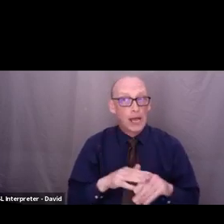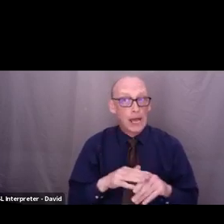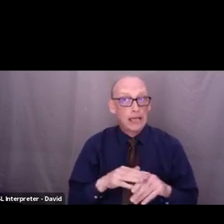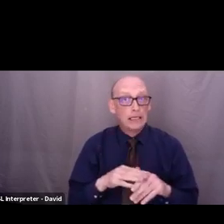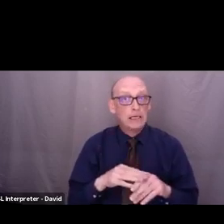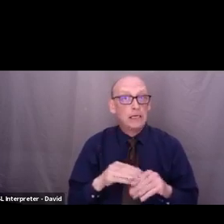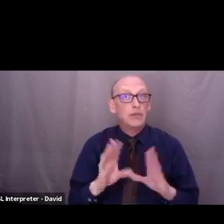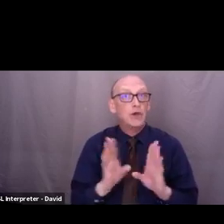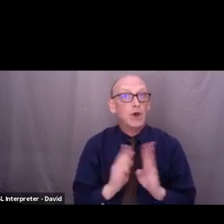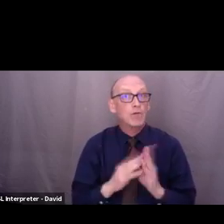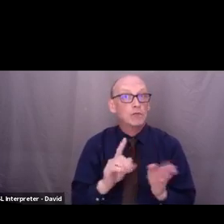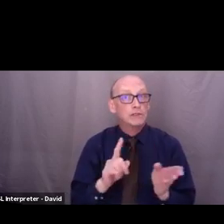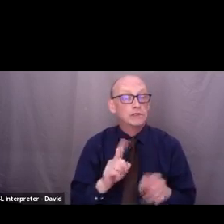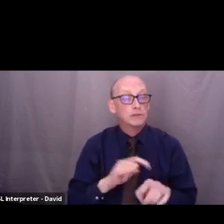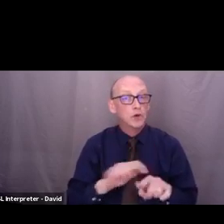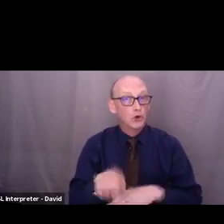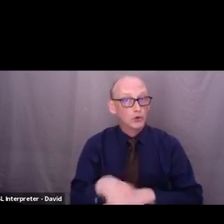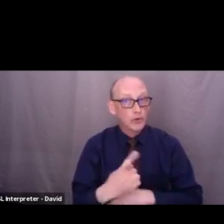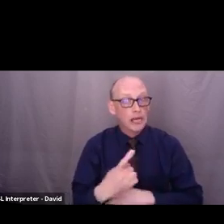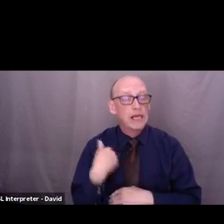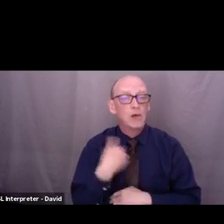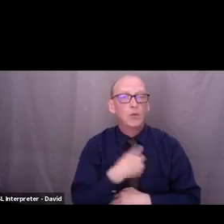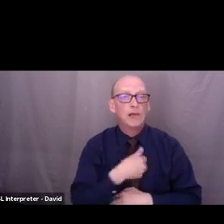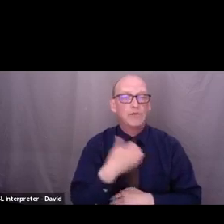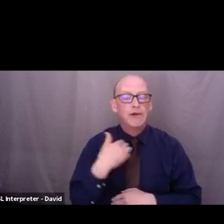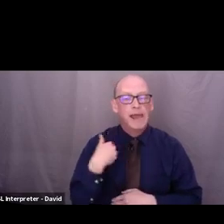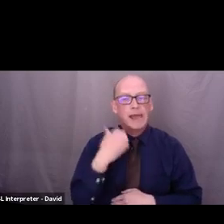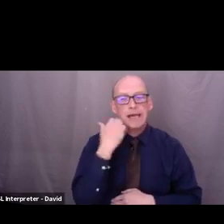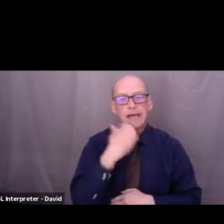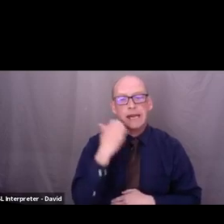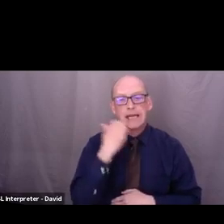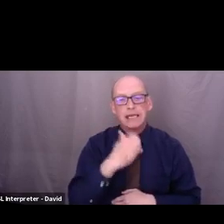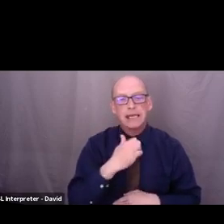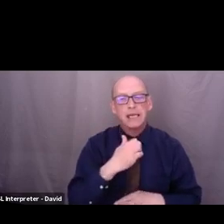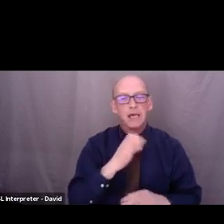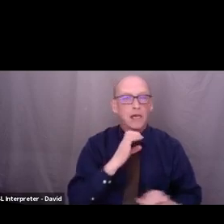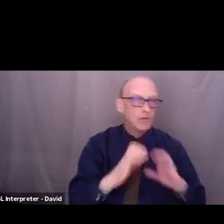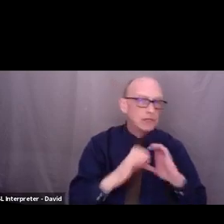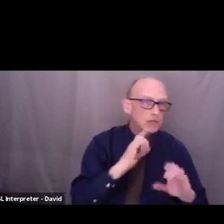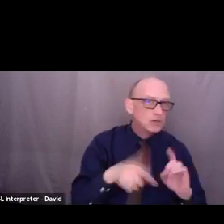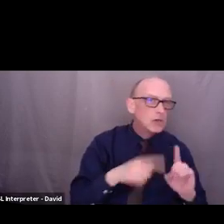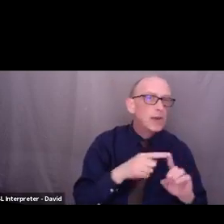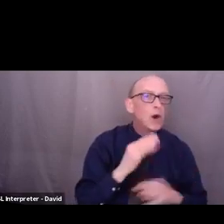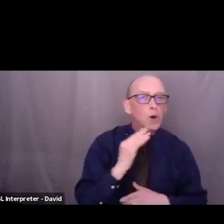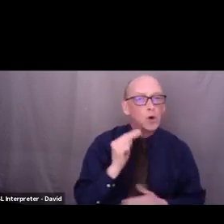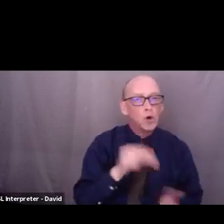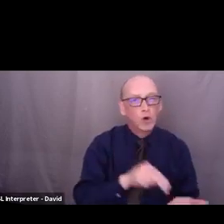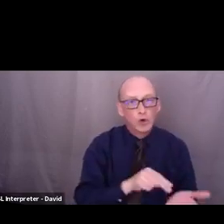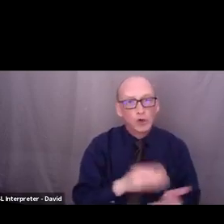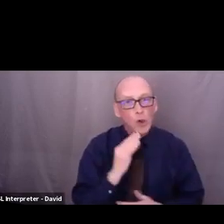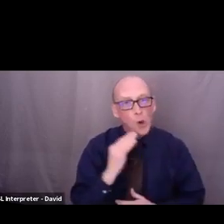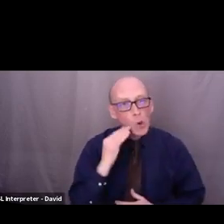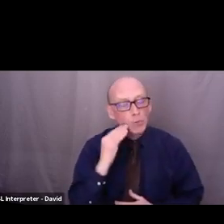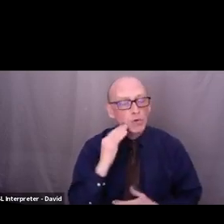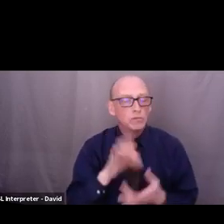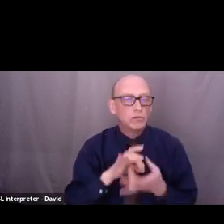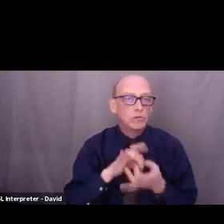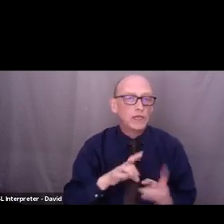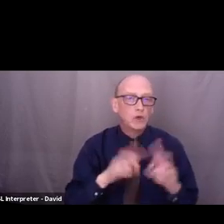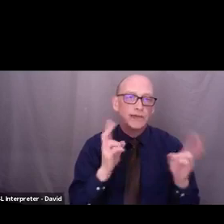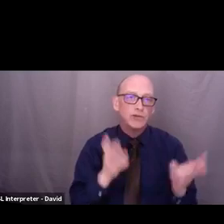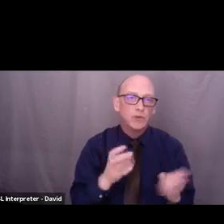daily conversations about nursing homes, about congregate care, about these very issues. And each